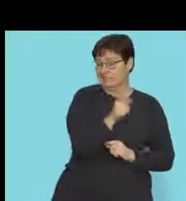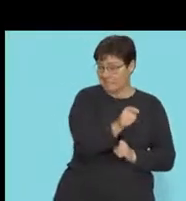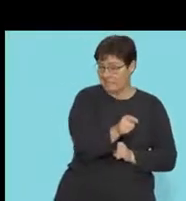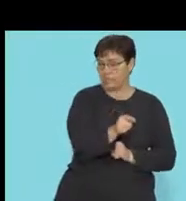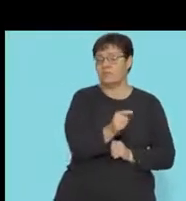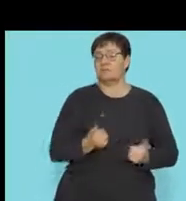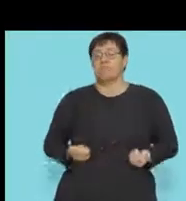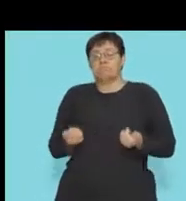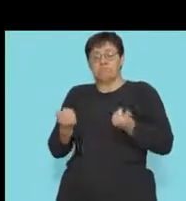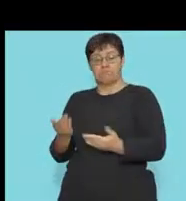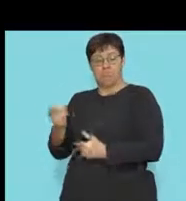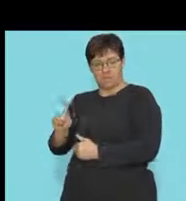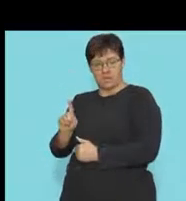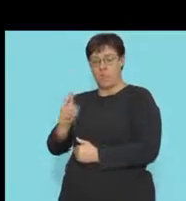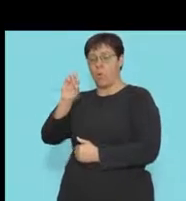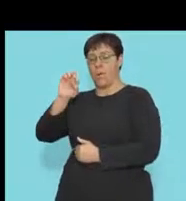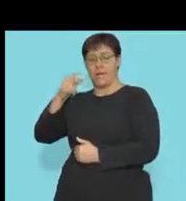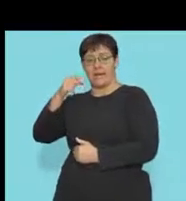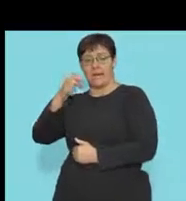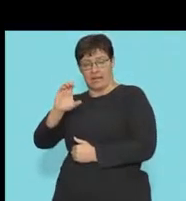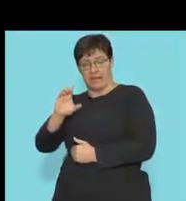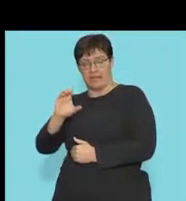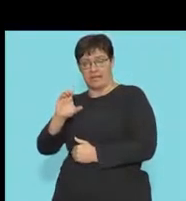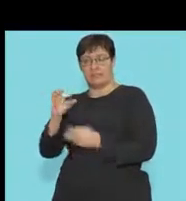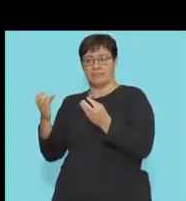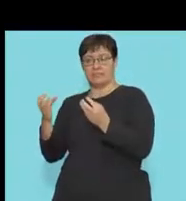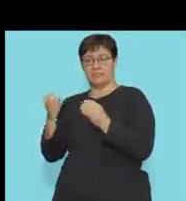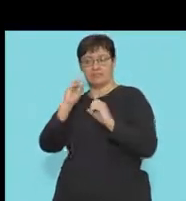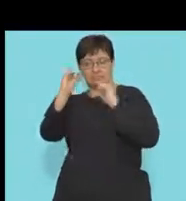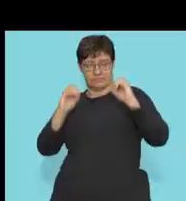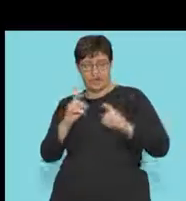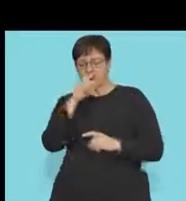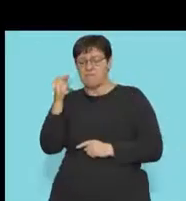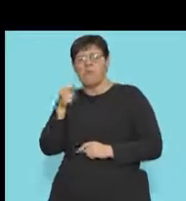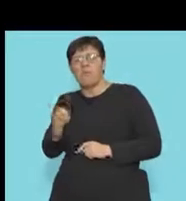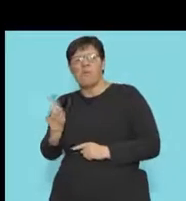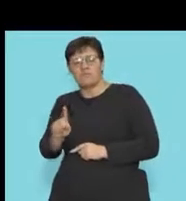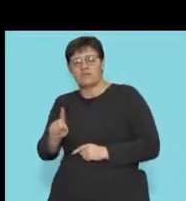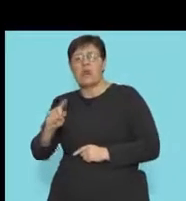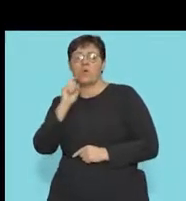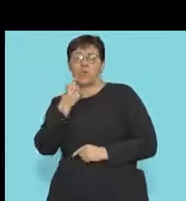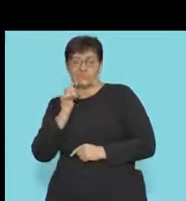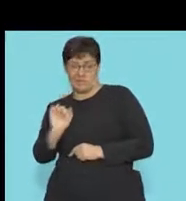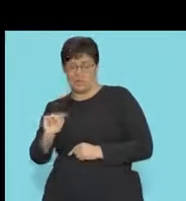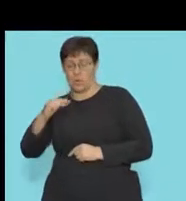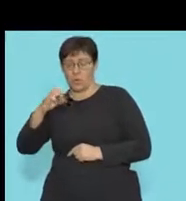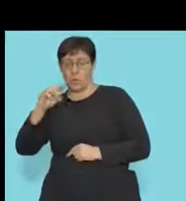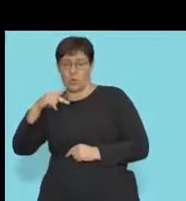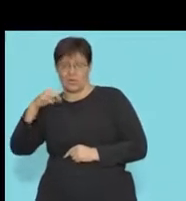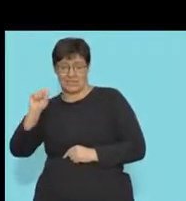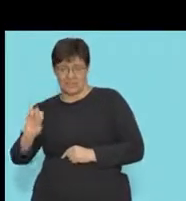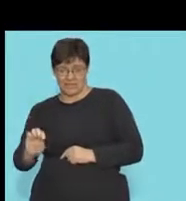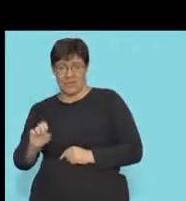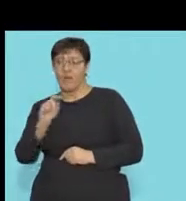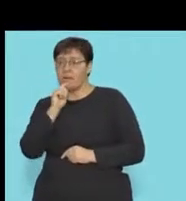to produce organic compounds, and that organic compound is called glucose. That glucose is used by